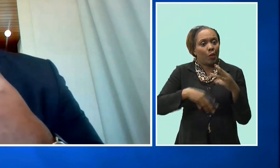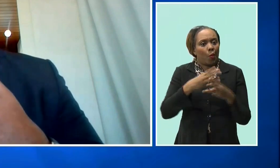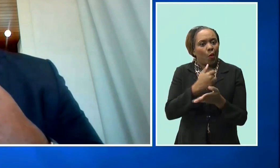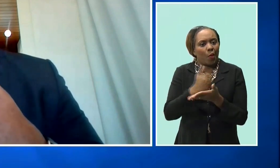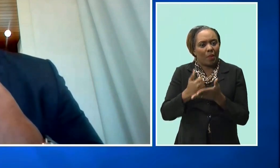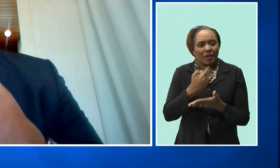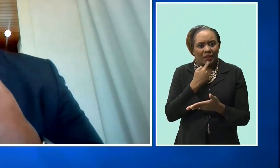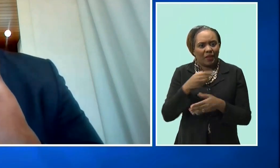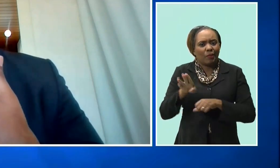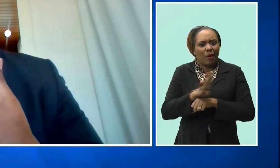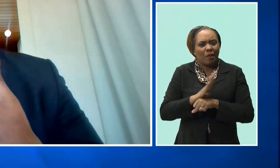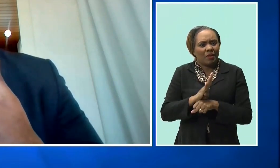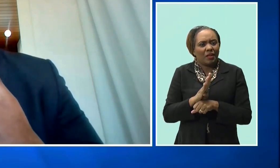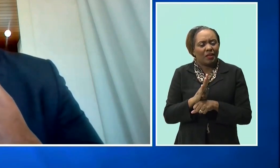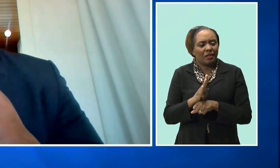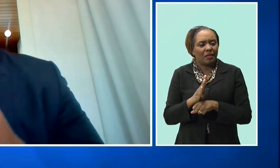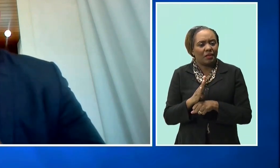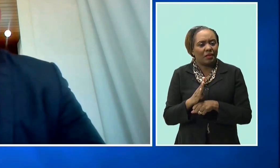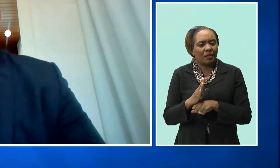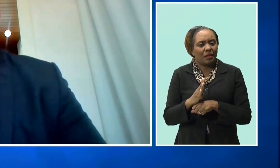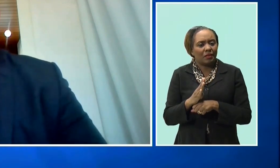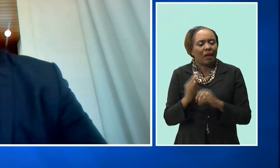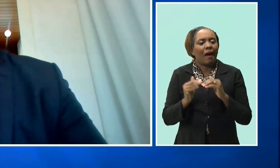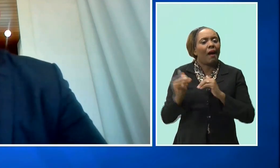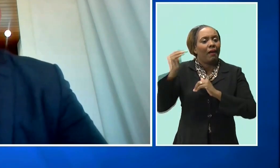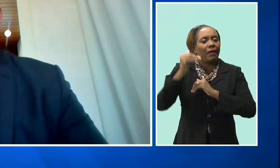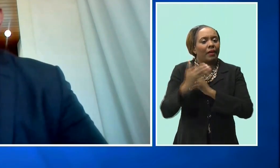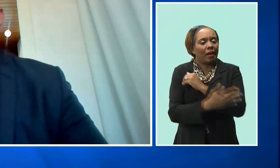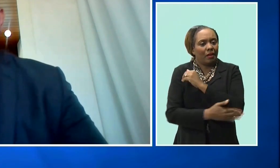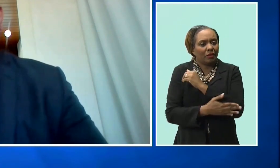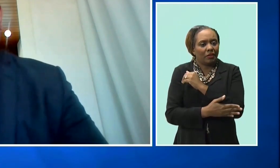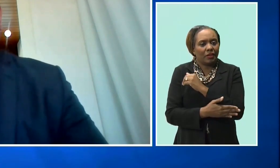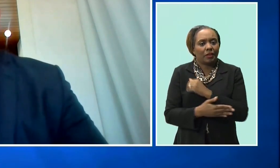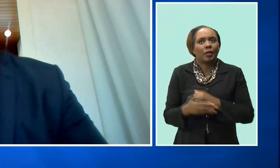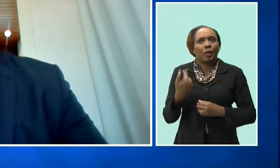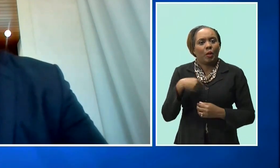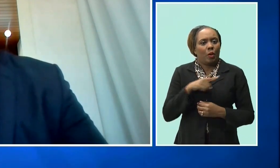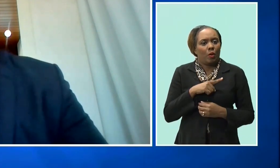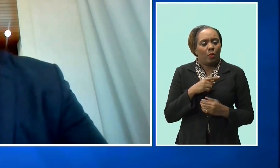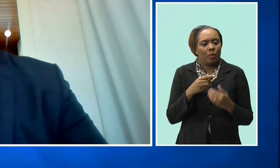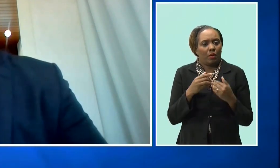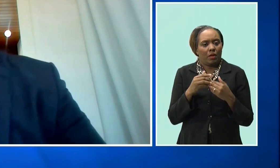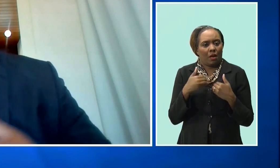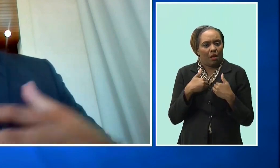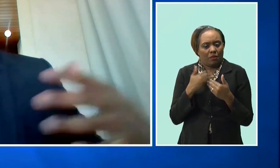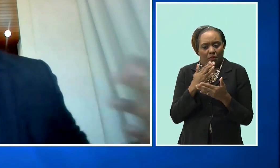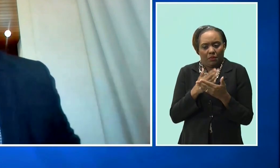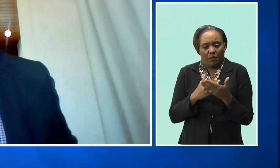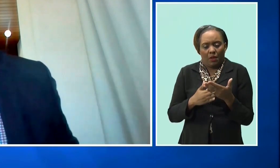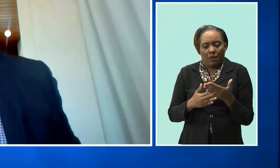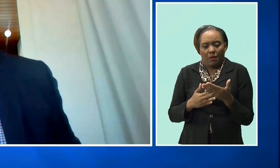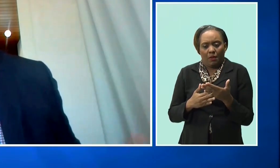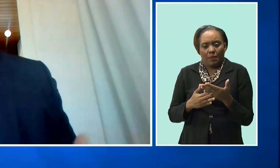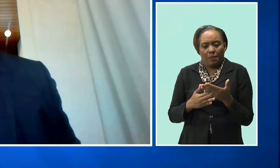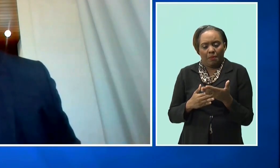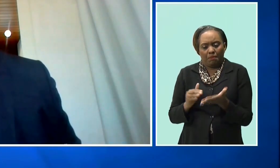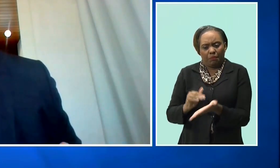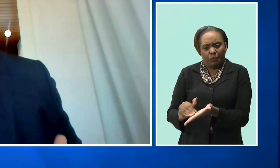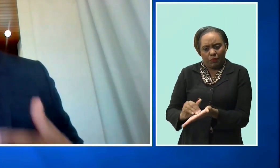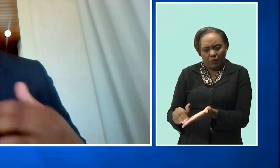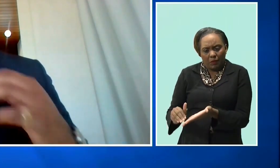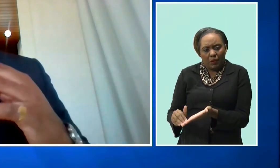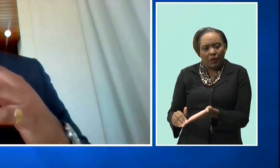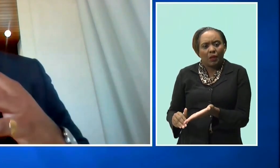are therefore often precluded from certain concessional finance in the international system that larger countries sometimes may